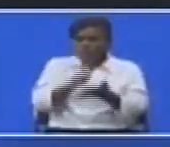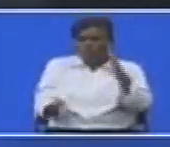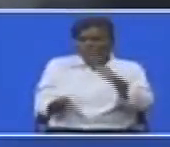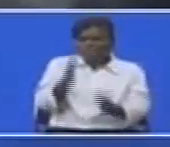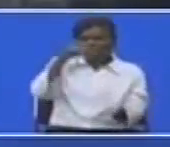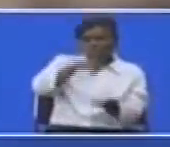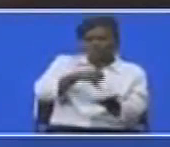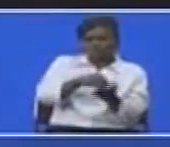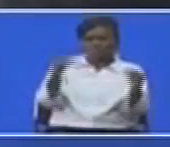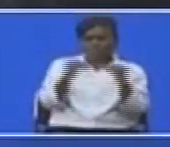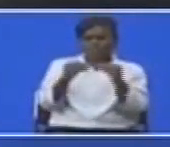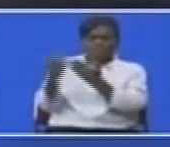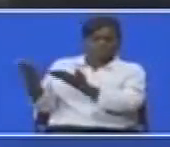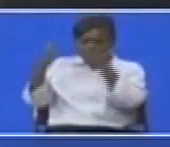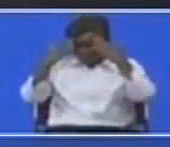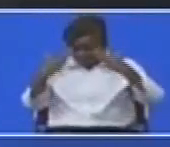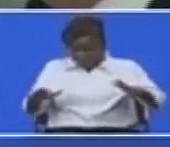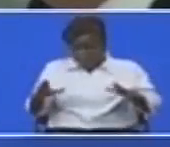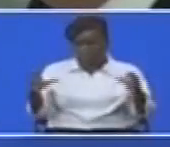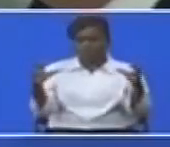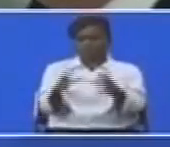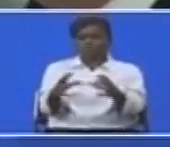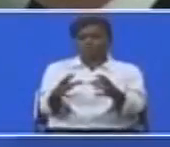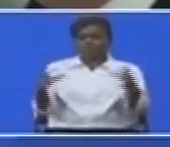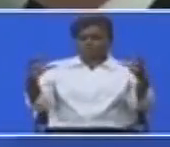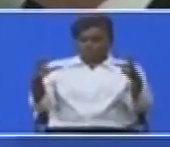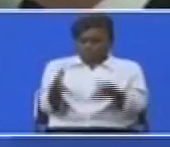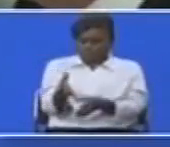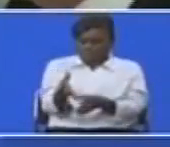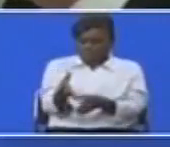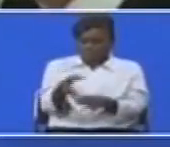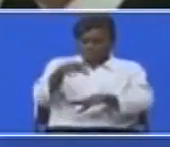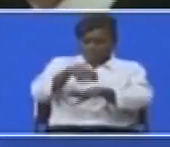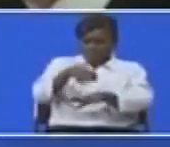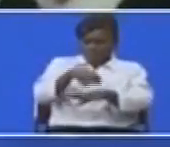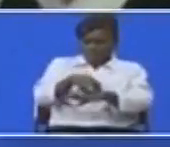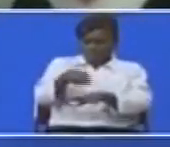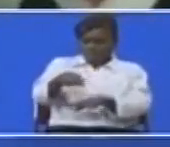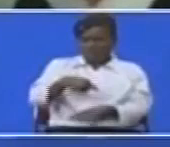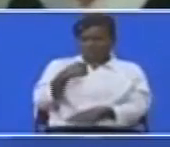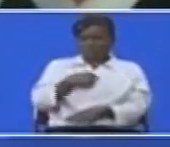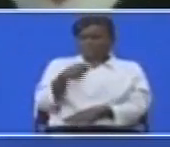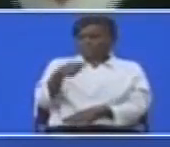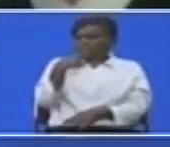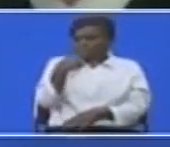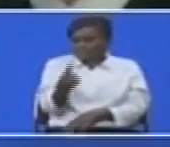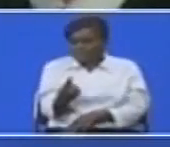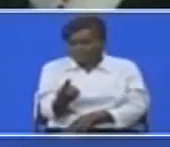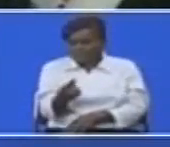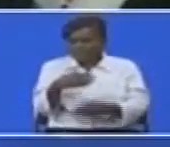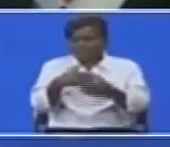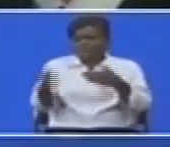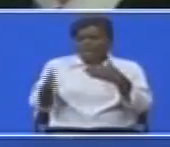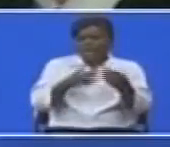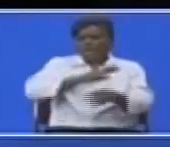this encounter with the Muslim community. The chief imam at the mosque thanked Francis for his visit, which he said was a symbol they